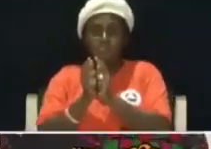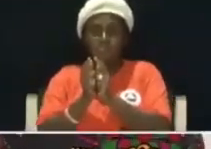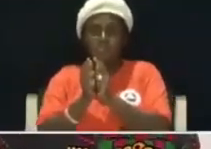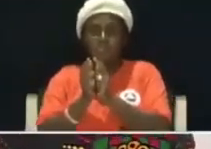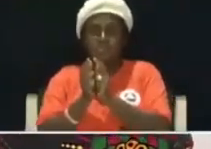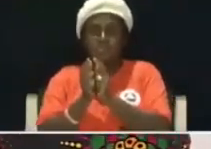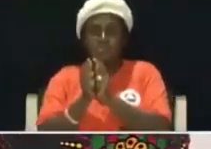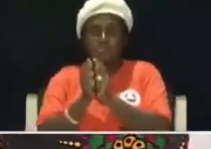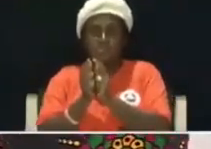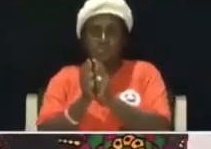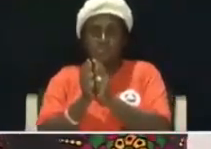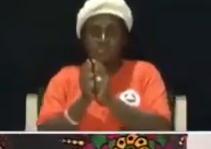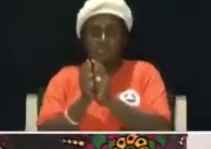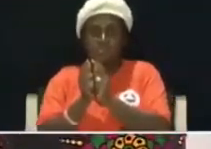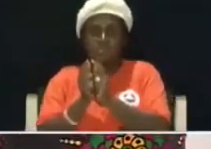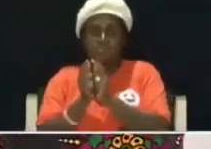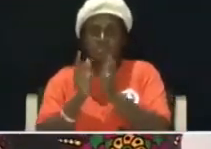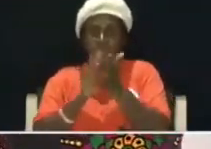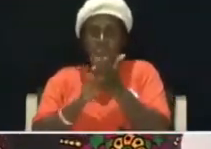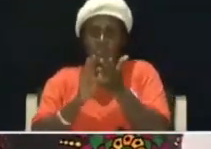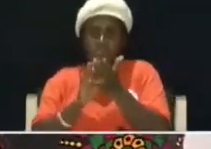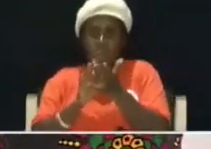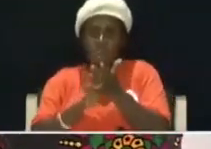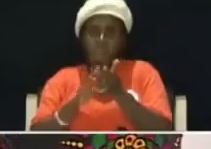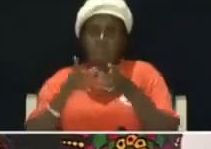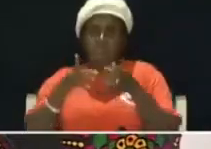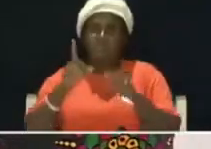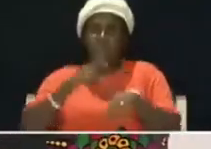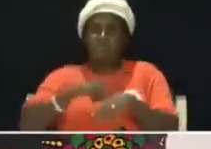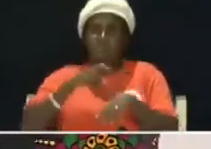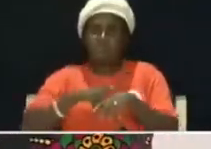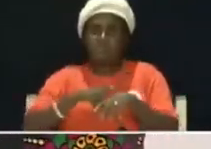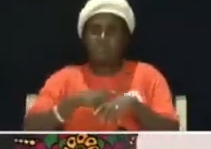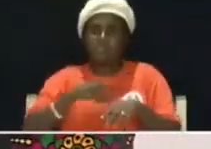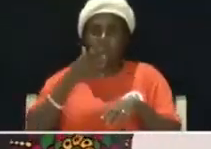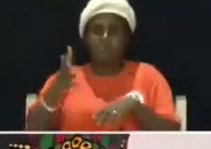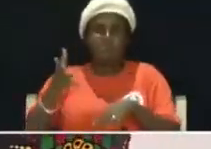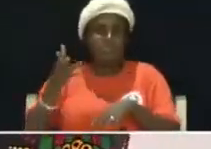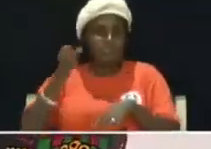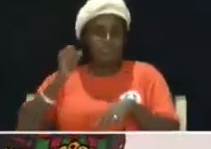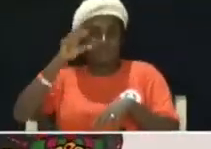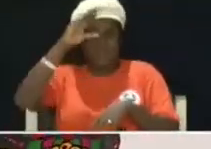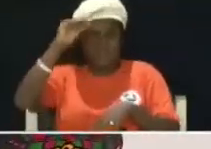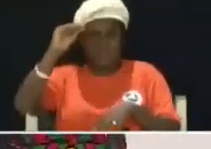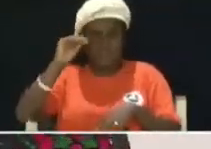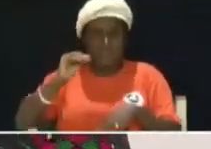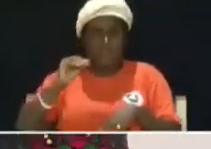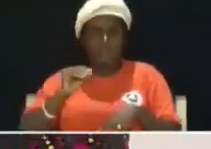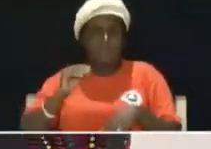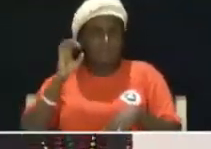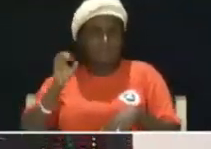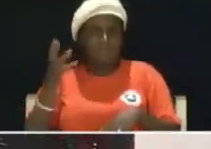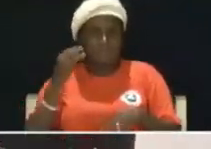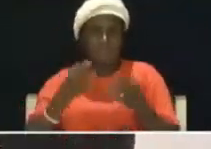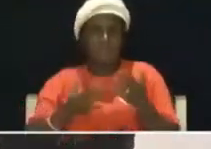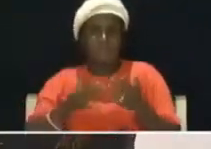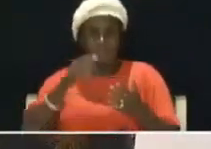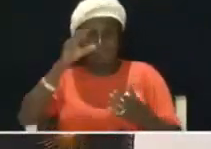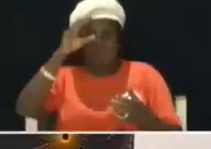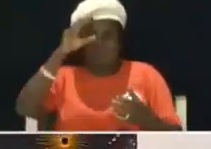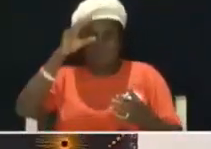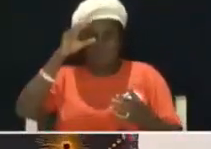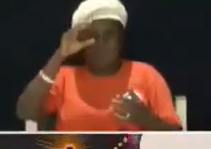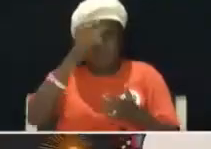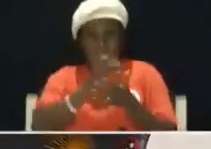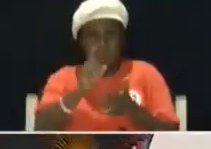school. Yeah? So during that period, there was a boy that he was expecting someone, but nobody came for